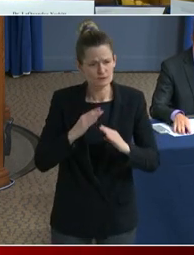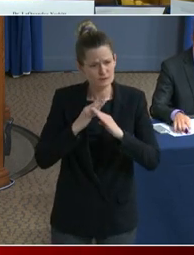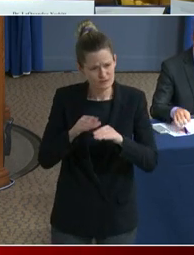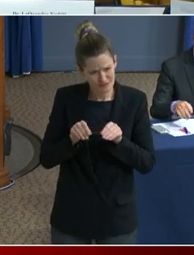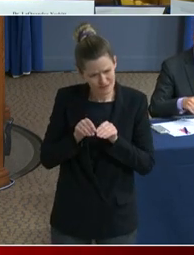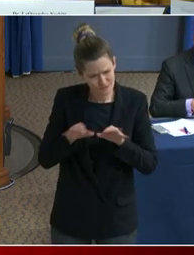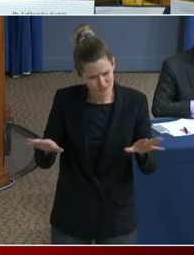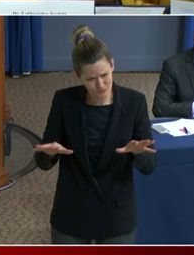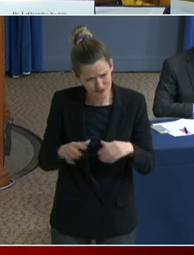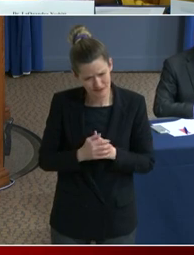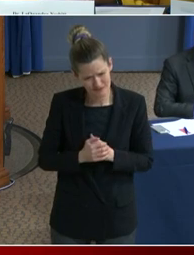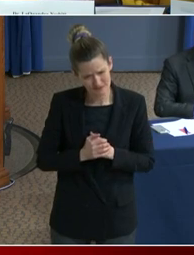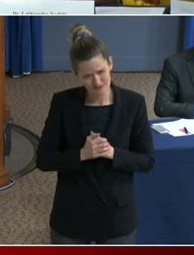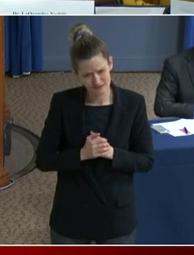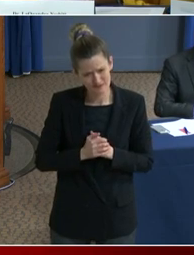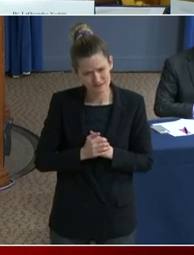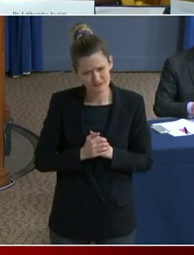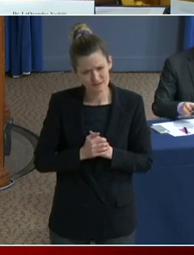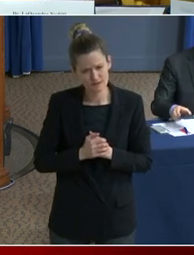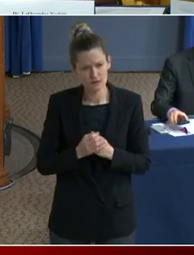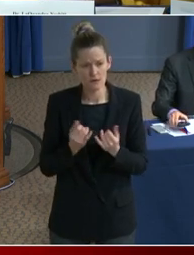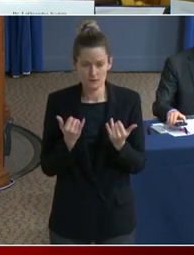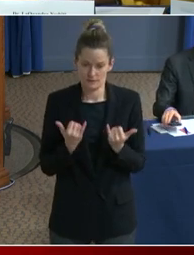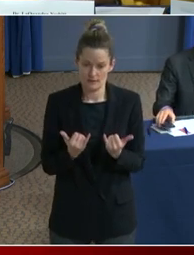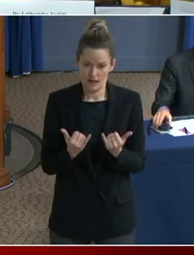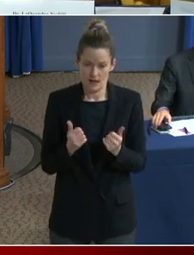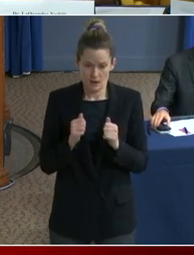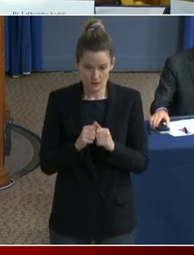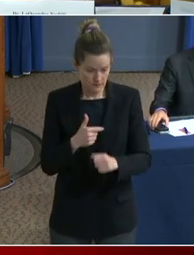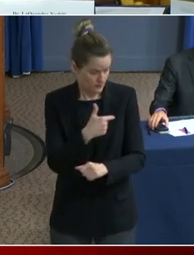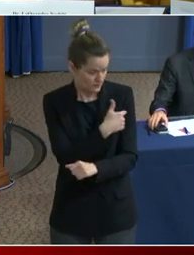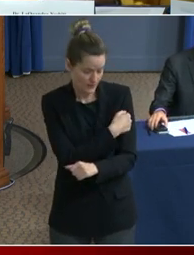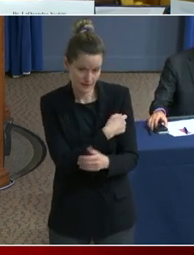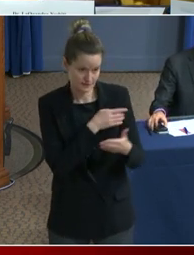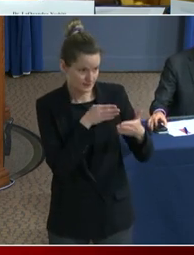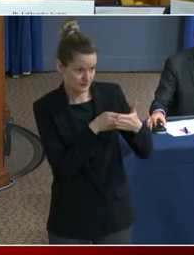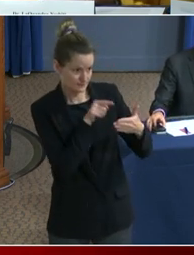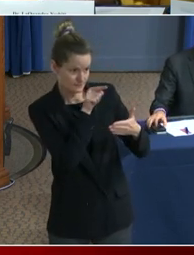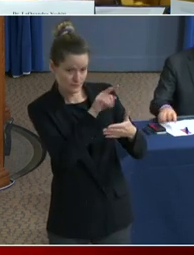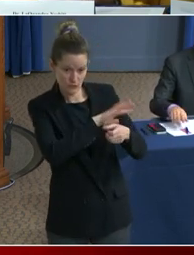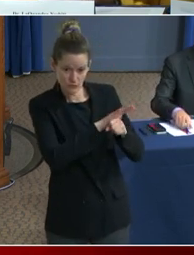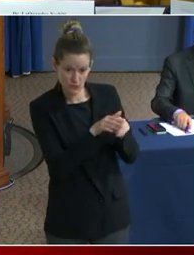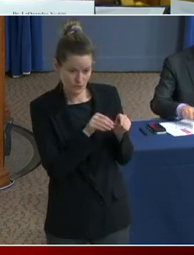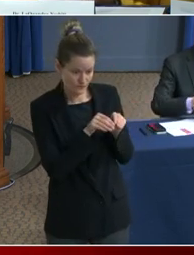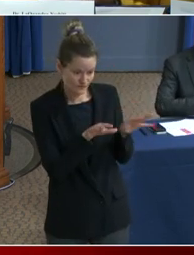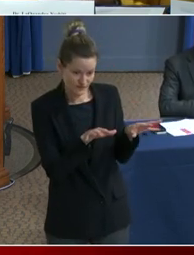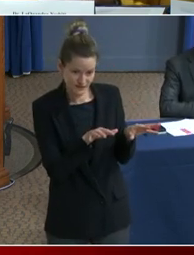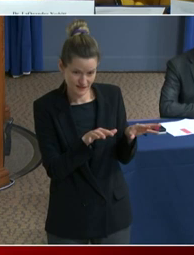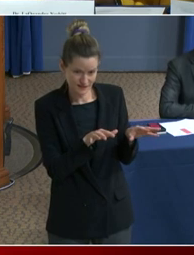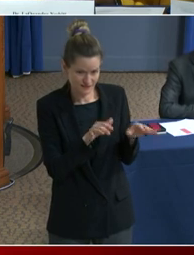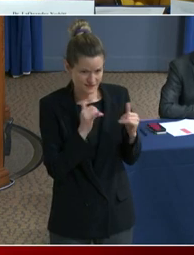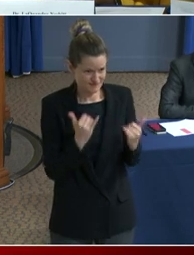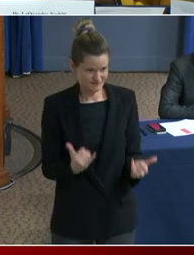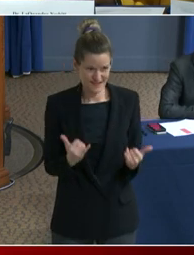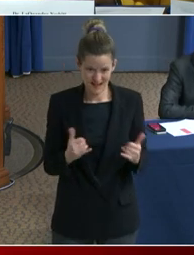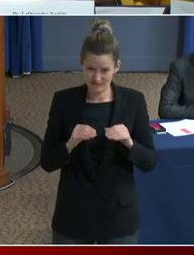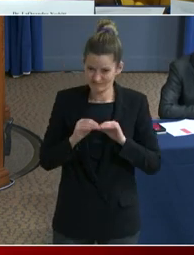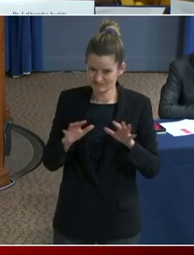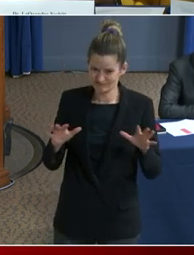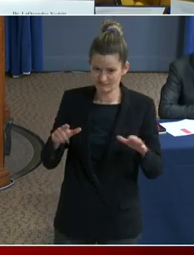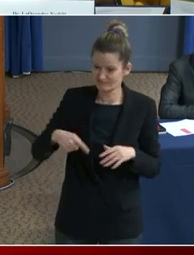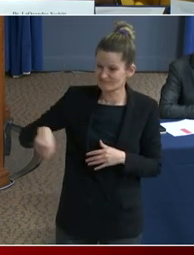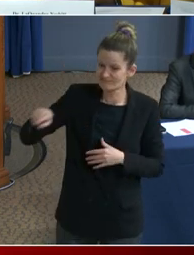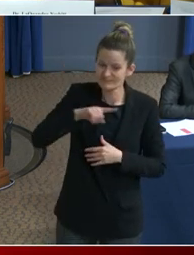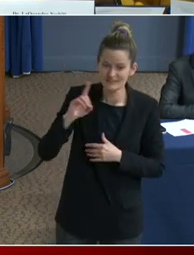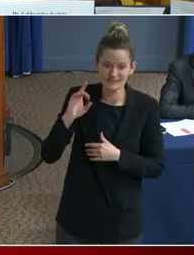infection. Vaccination against COVID-19 is the best protection that we have. All district residents age 5 and older should